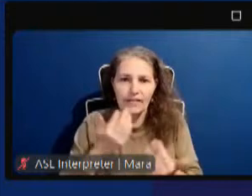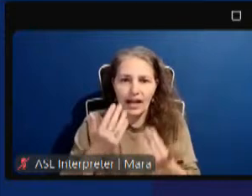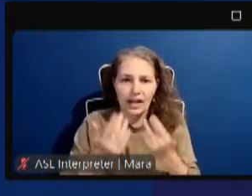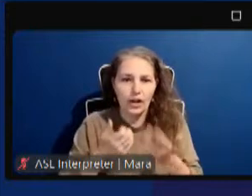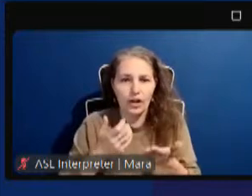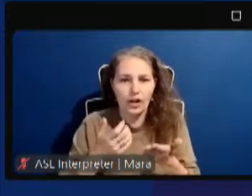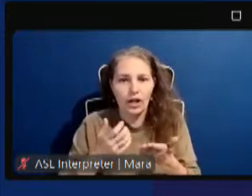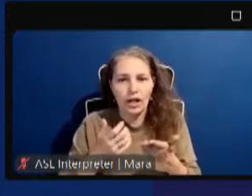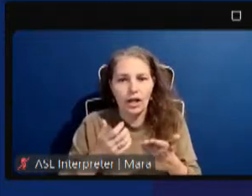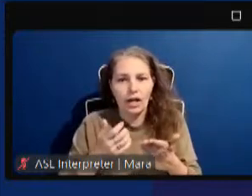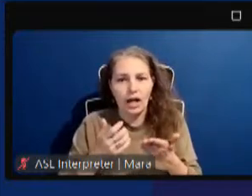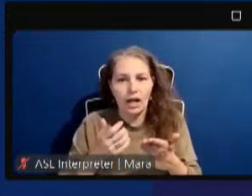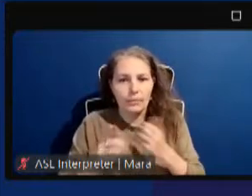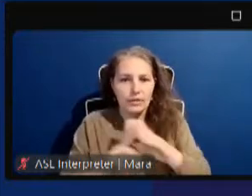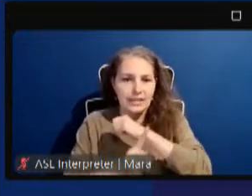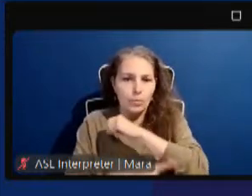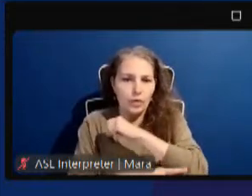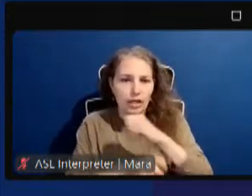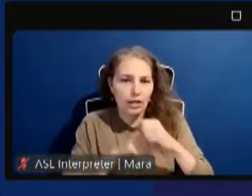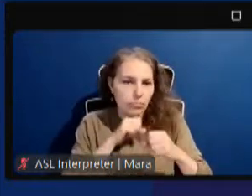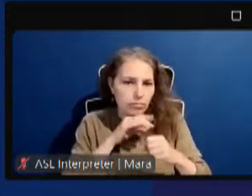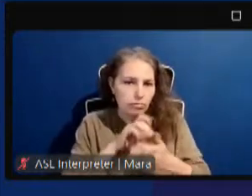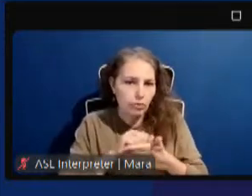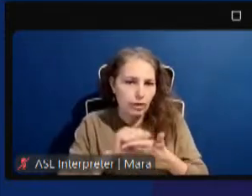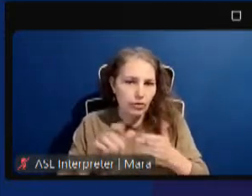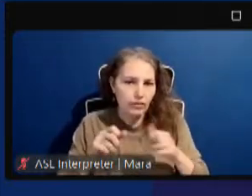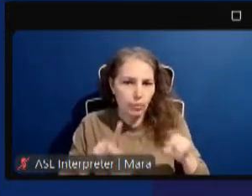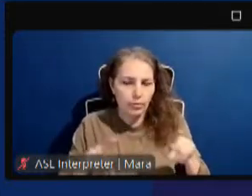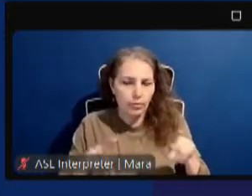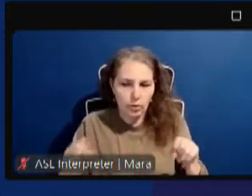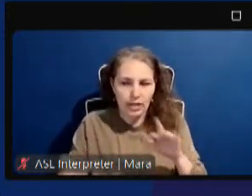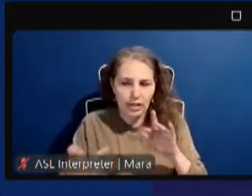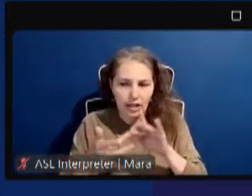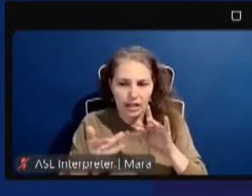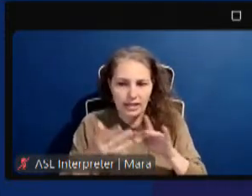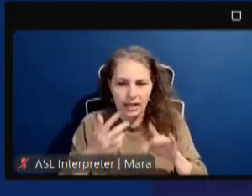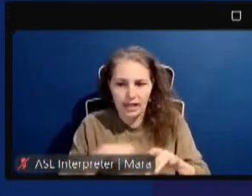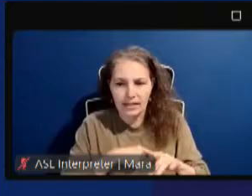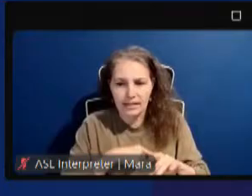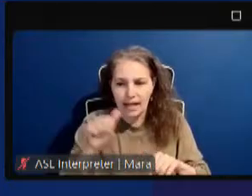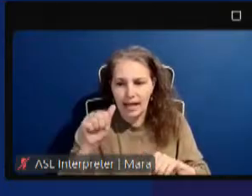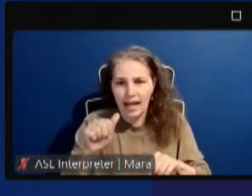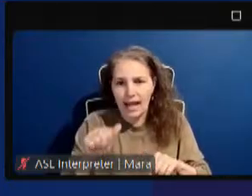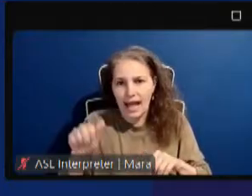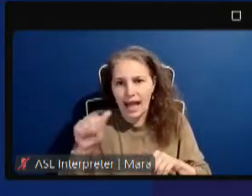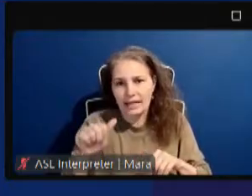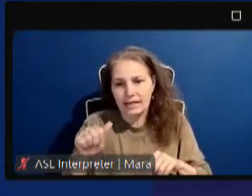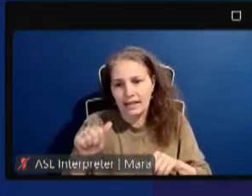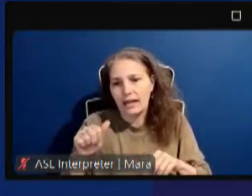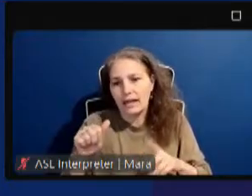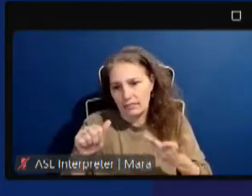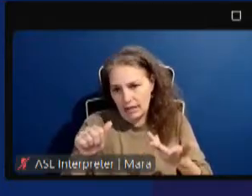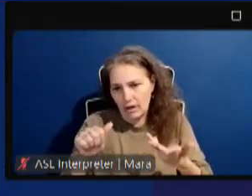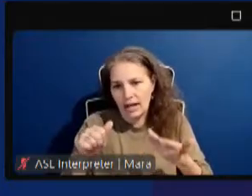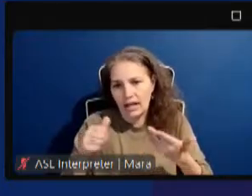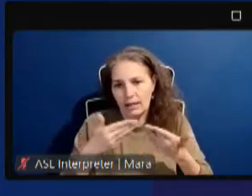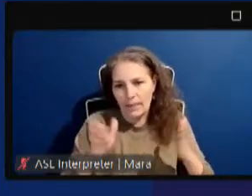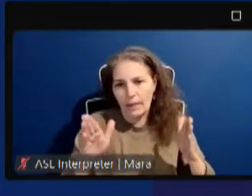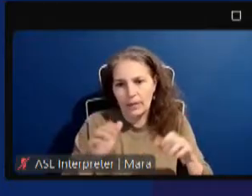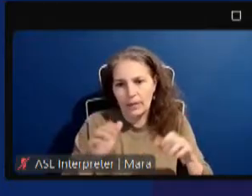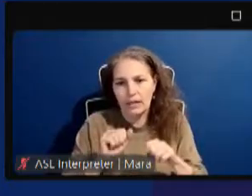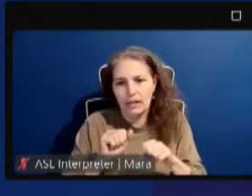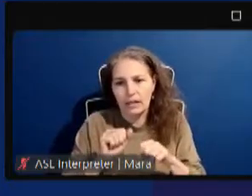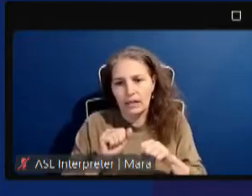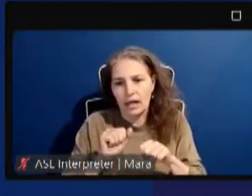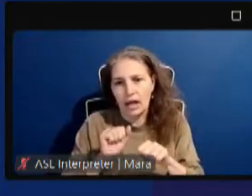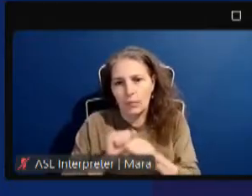permit can reach out to us at Public Works at our debris removal